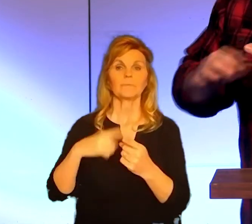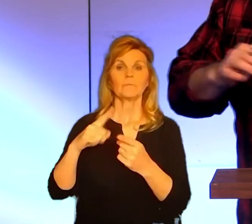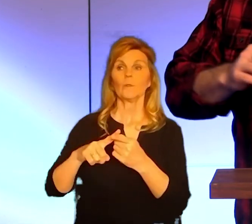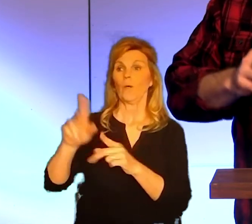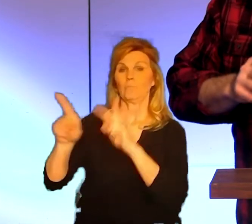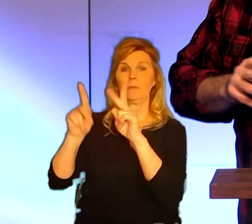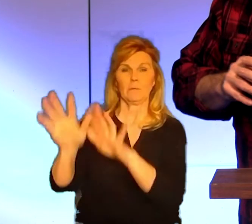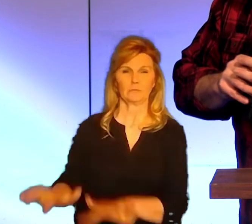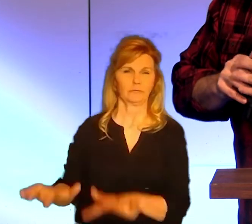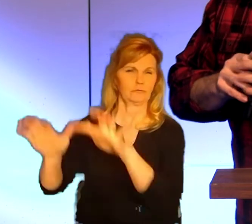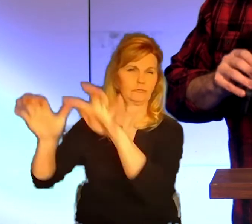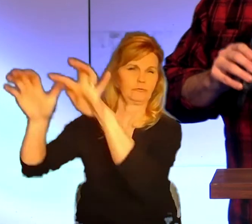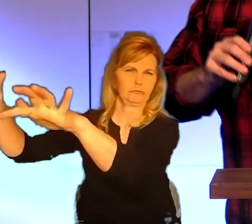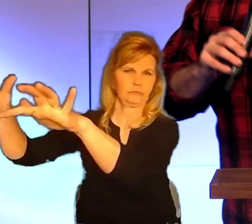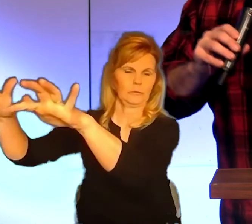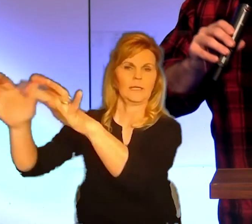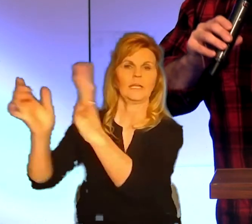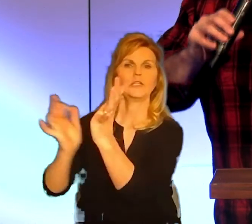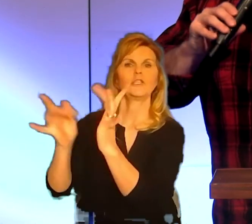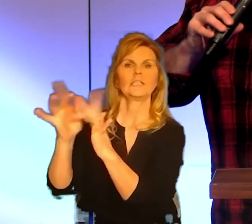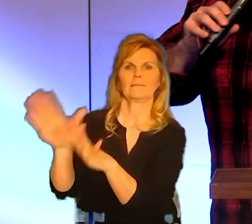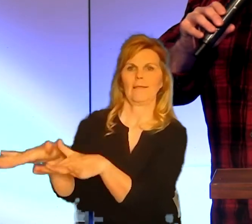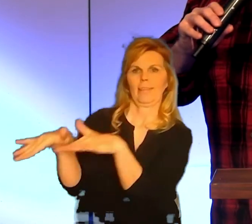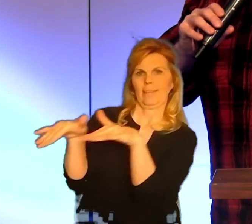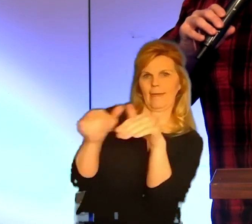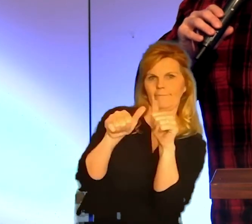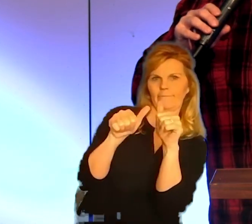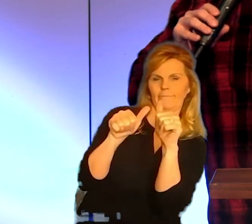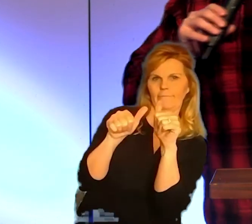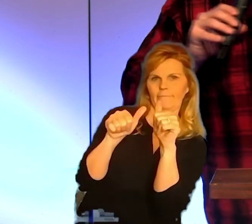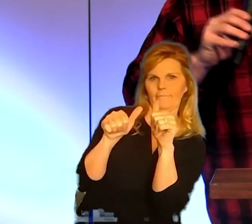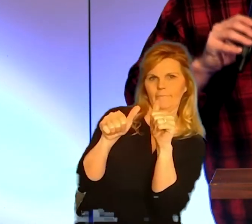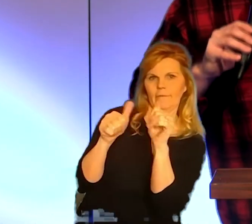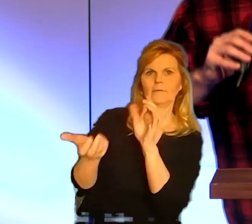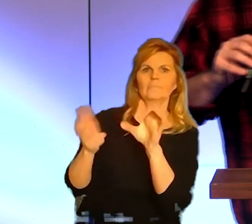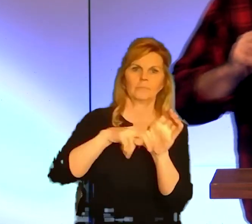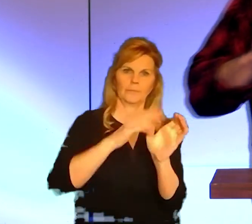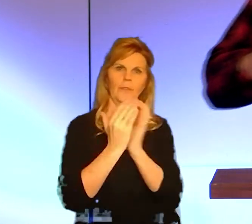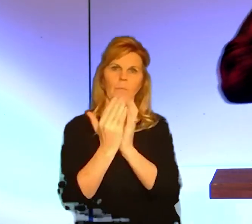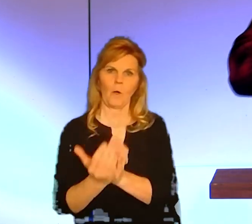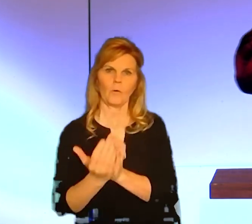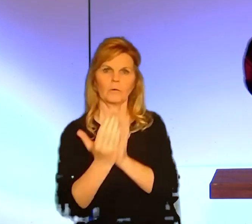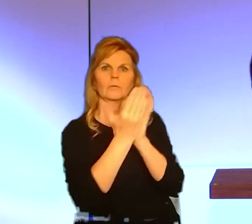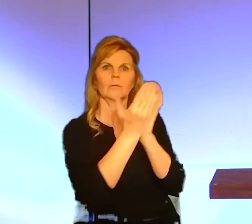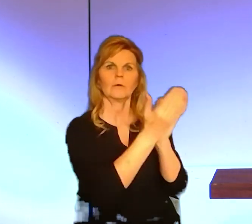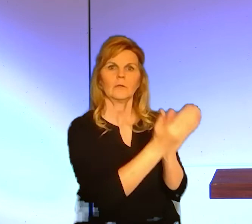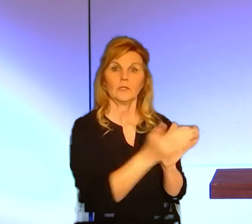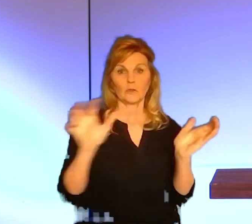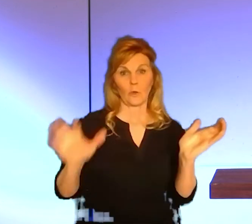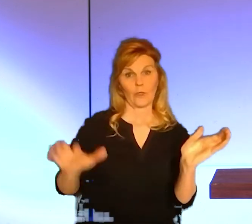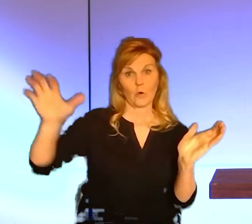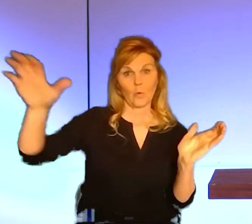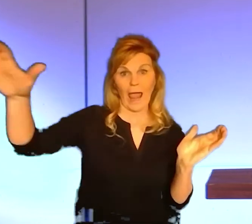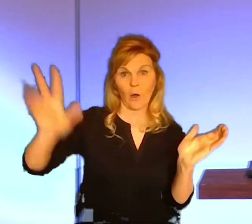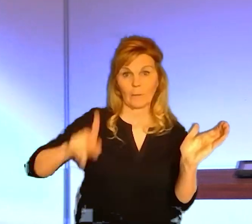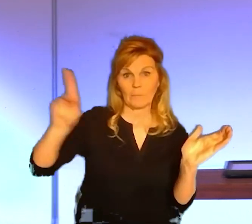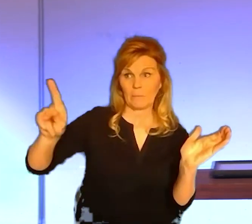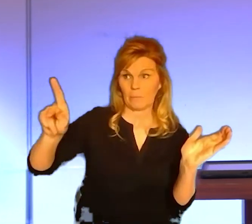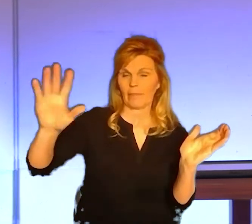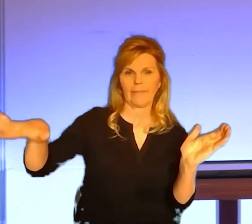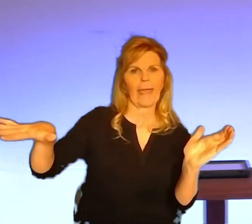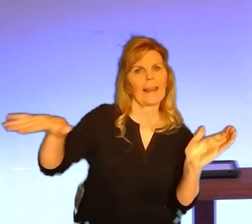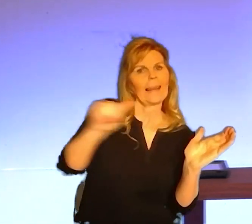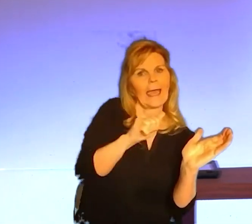crowd behind, they took him along just as he was in the boat. So Jesus was in the boat and they left the